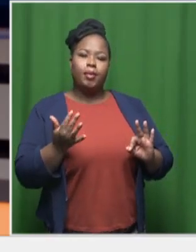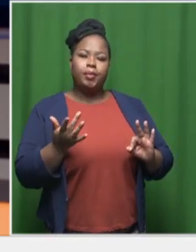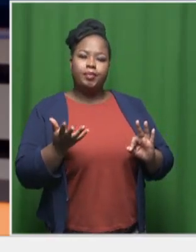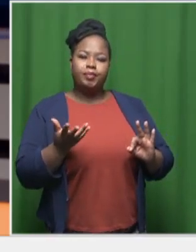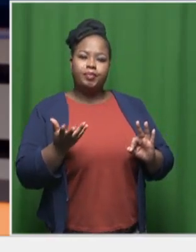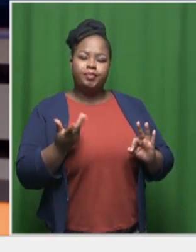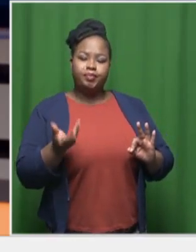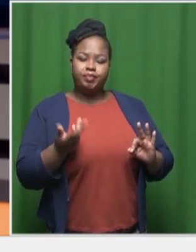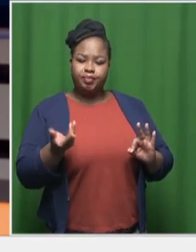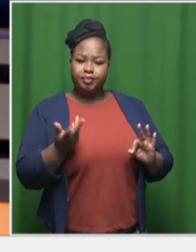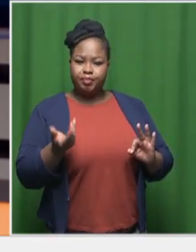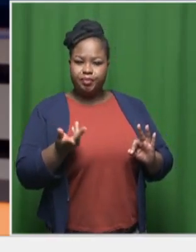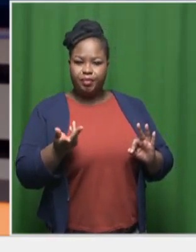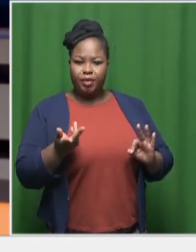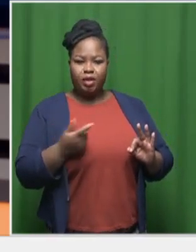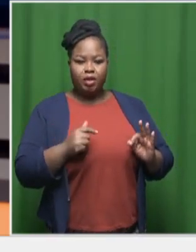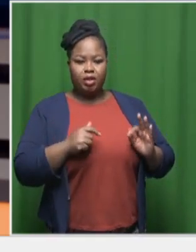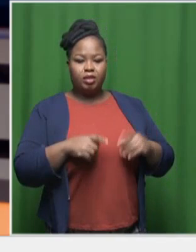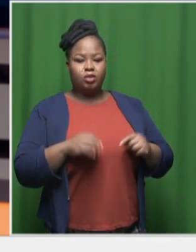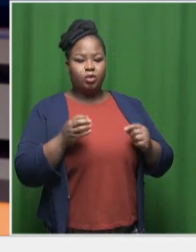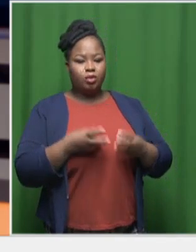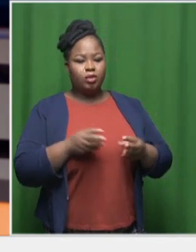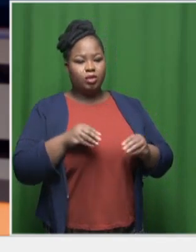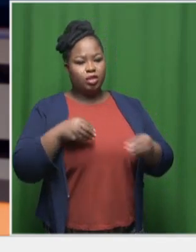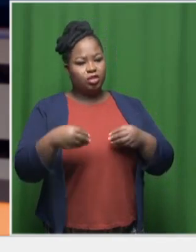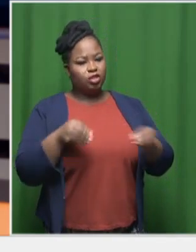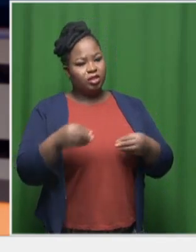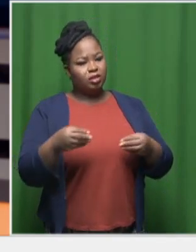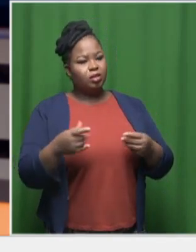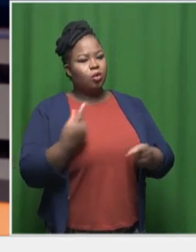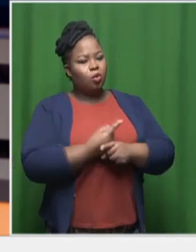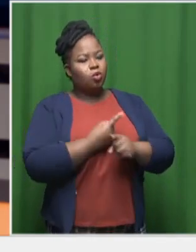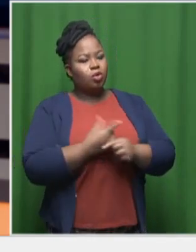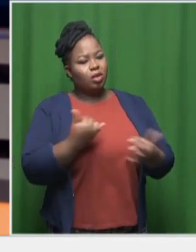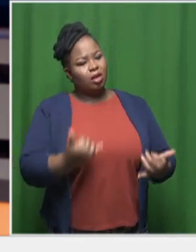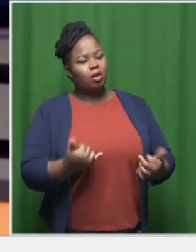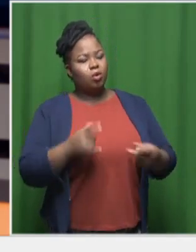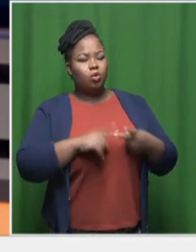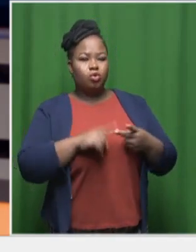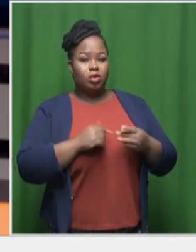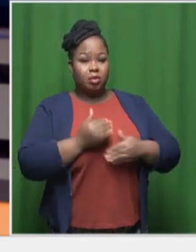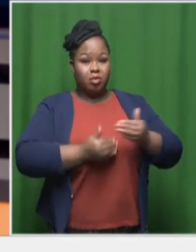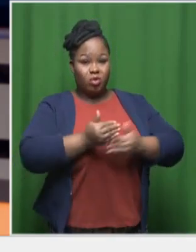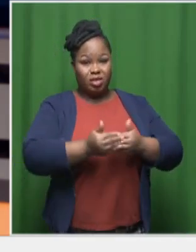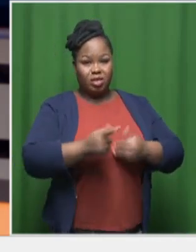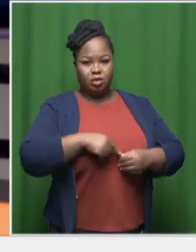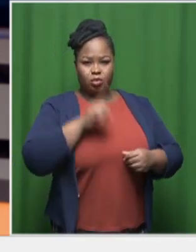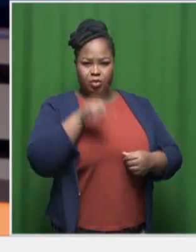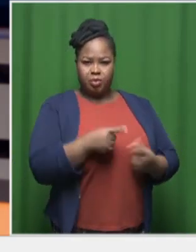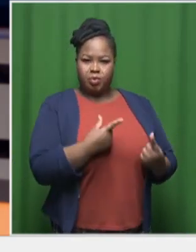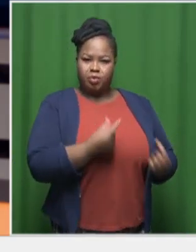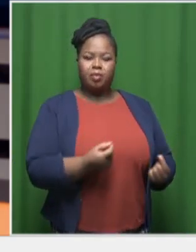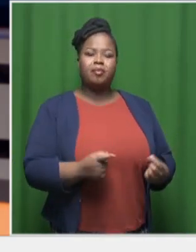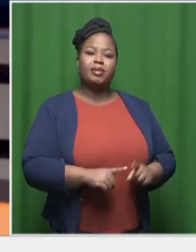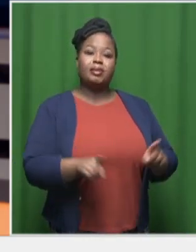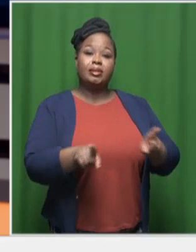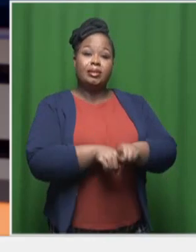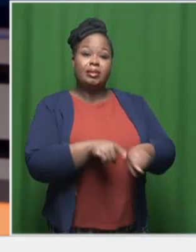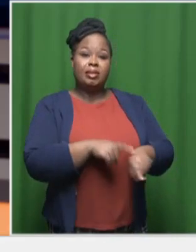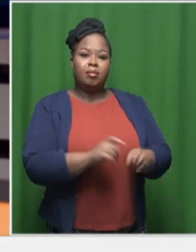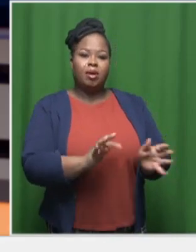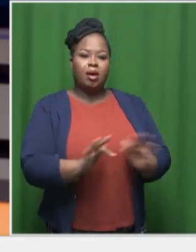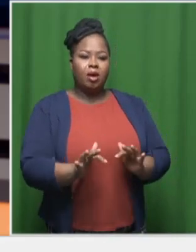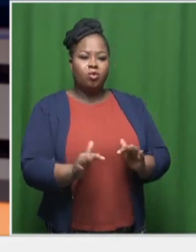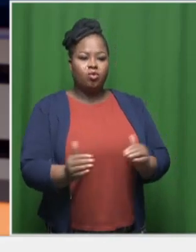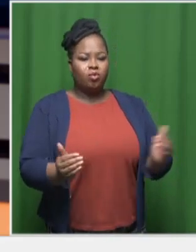to the legislative processes and, you know, processes that you need to undergo, but also in terms of how you